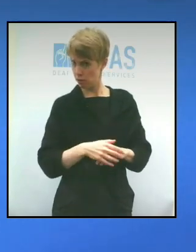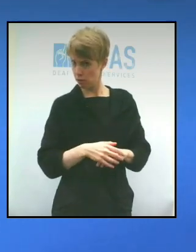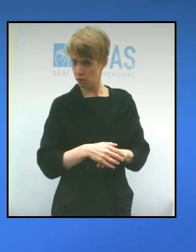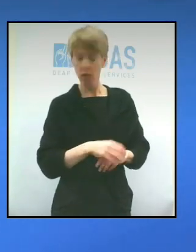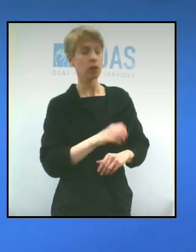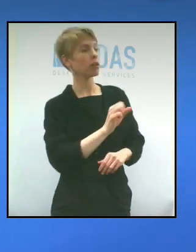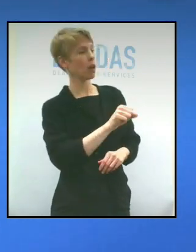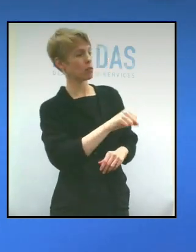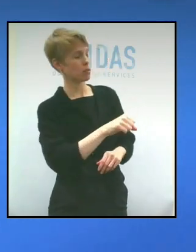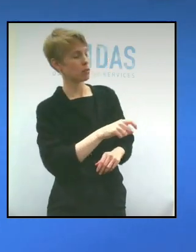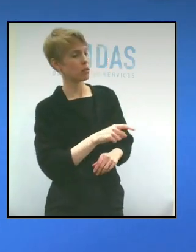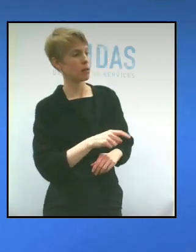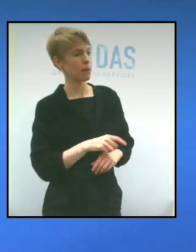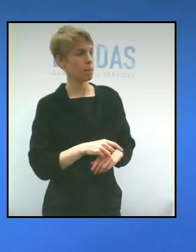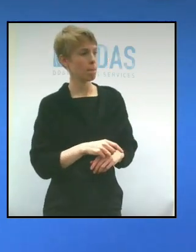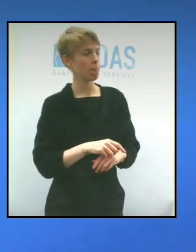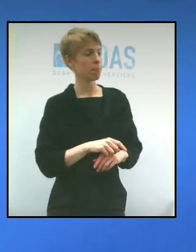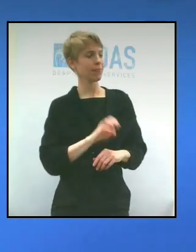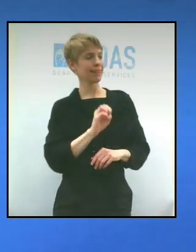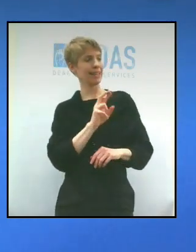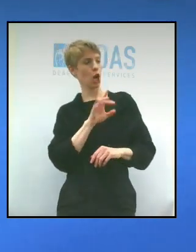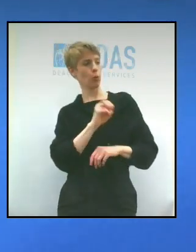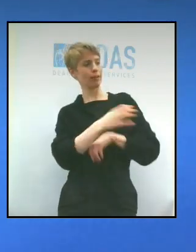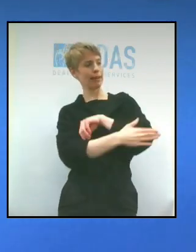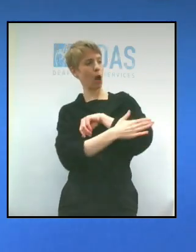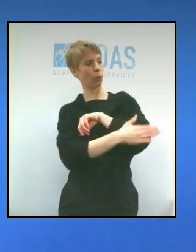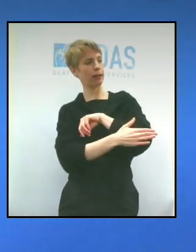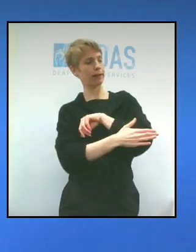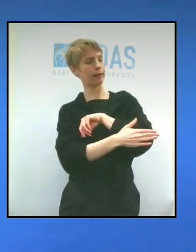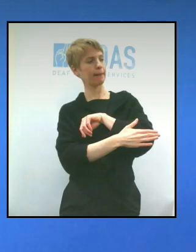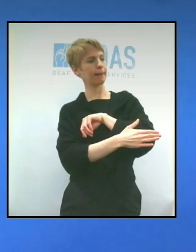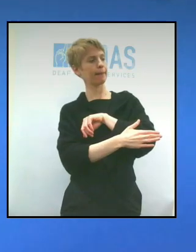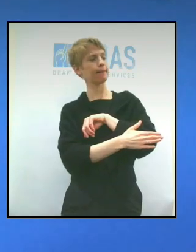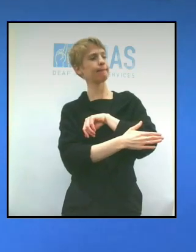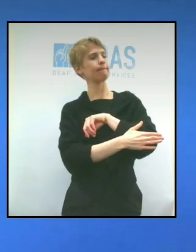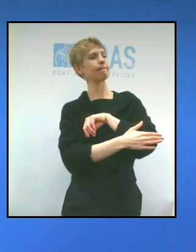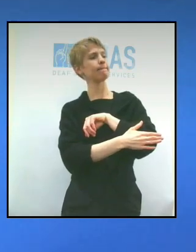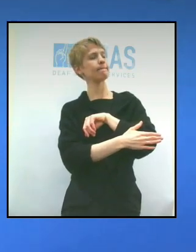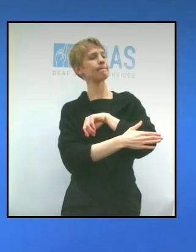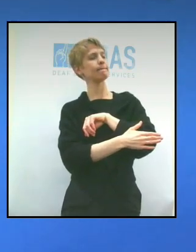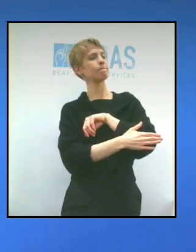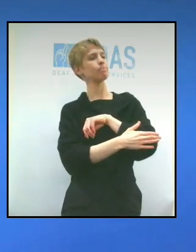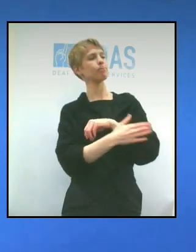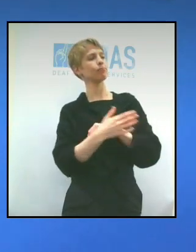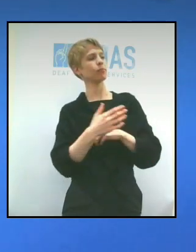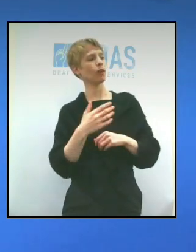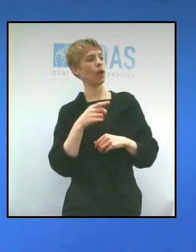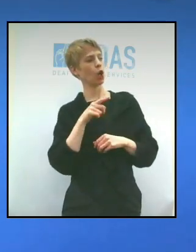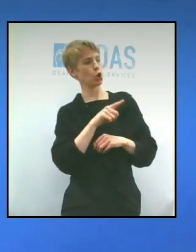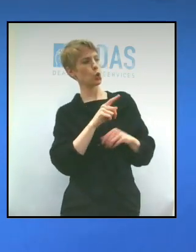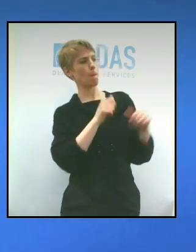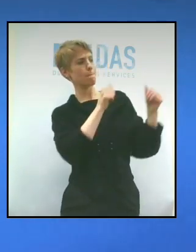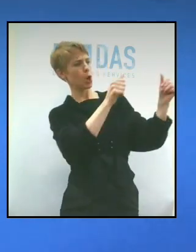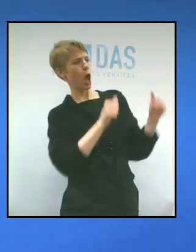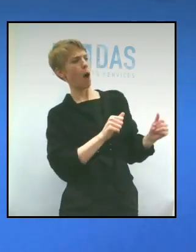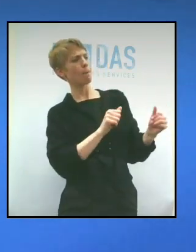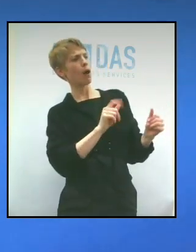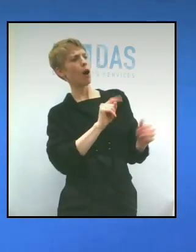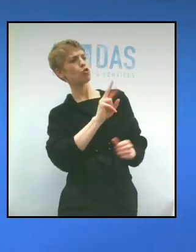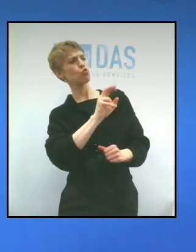Yes. Erie County was the first to put up a very detailed and useful tracker, COVID-19